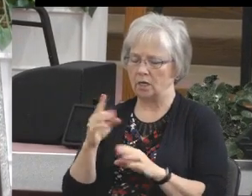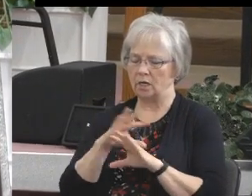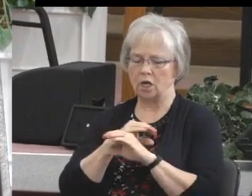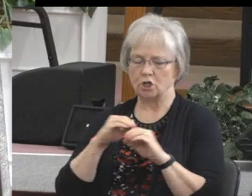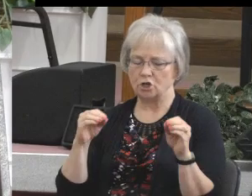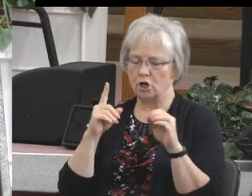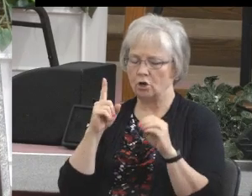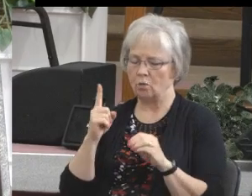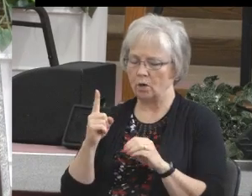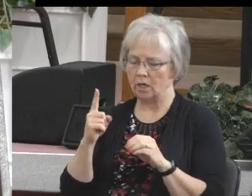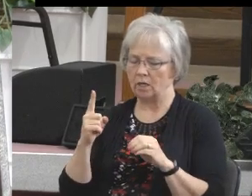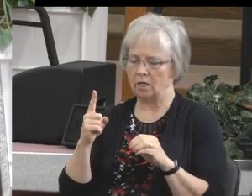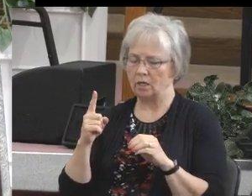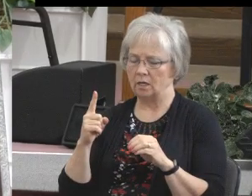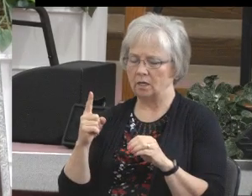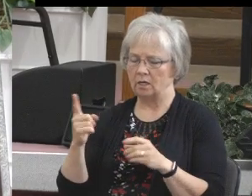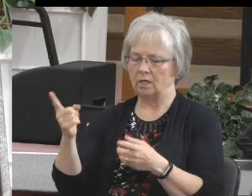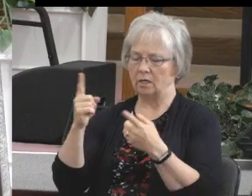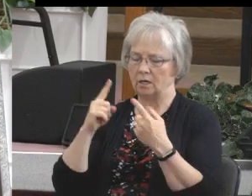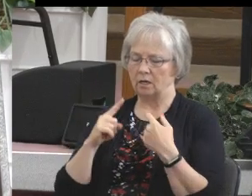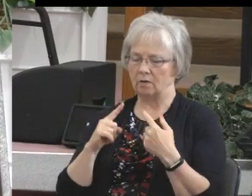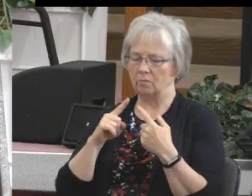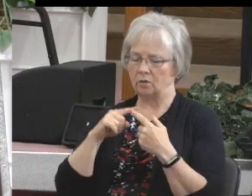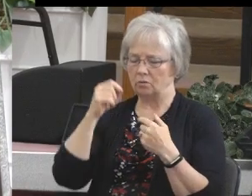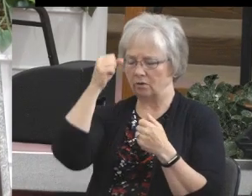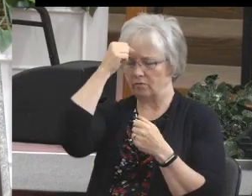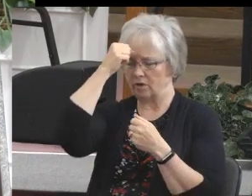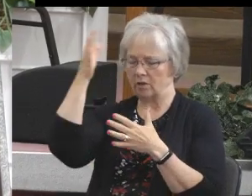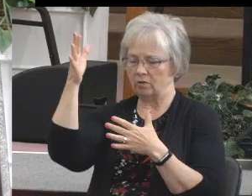No one comes to the Father but through Him.